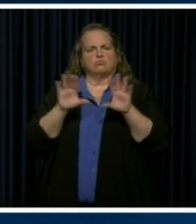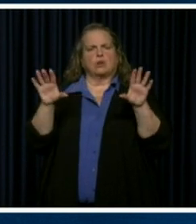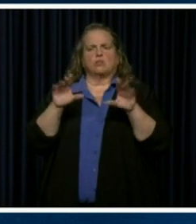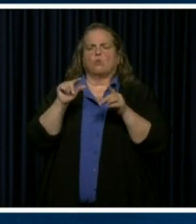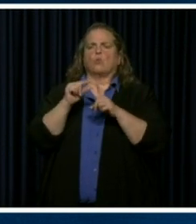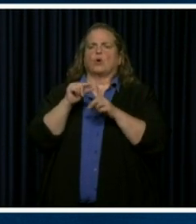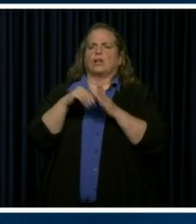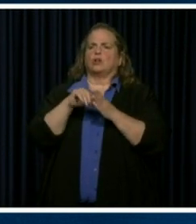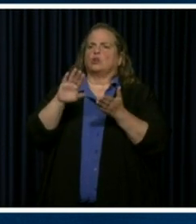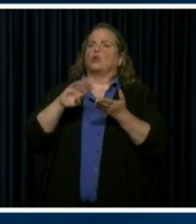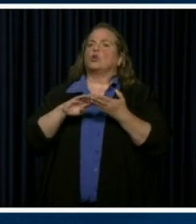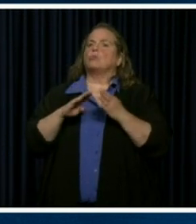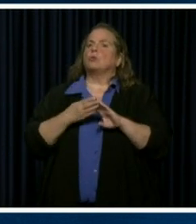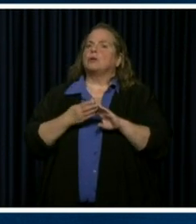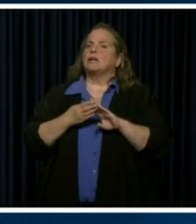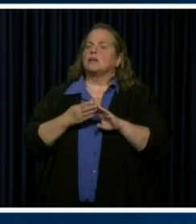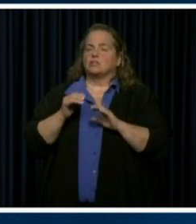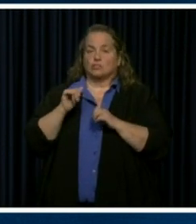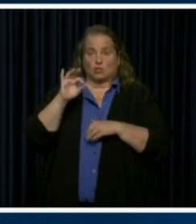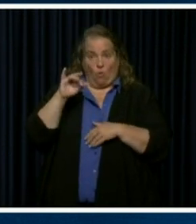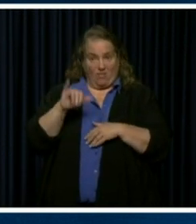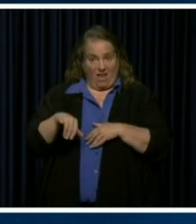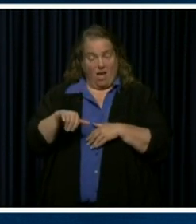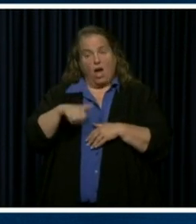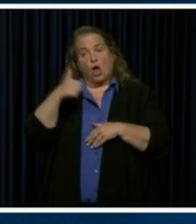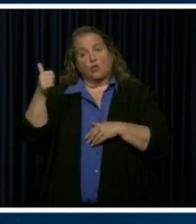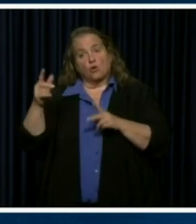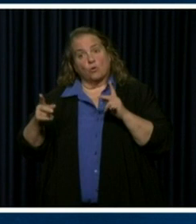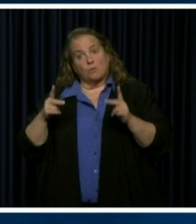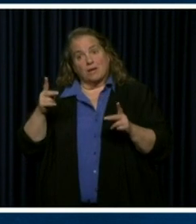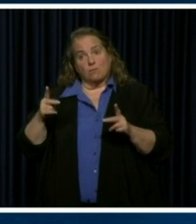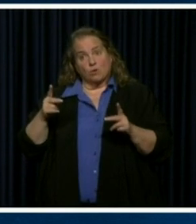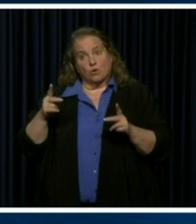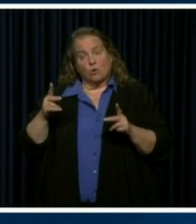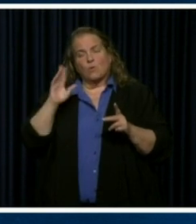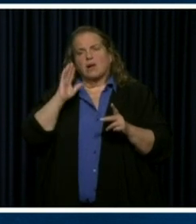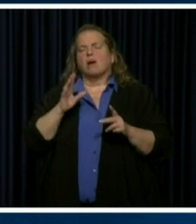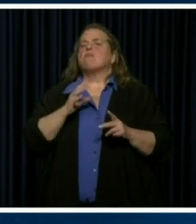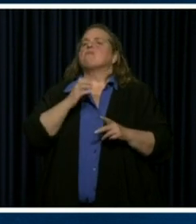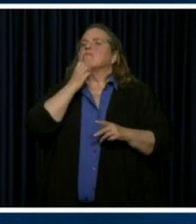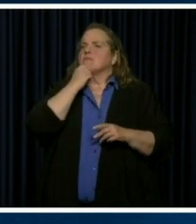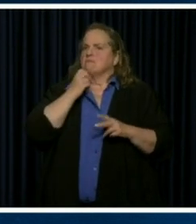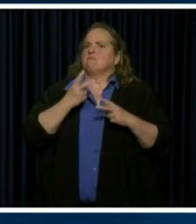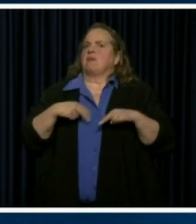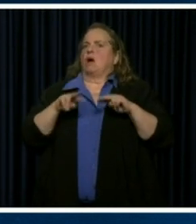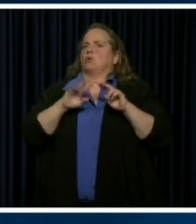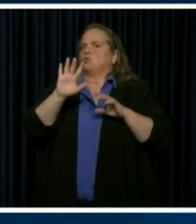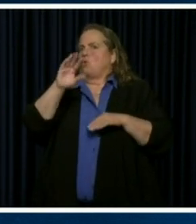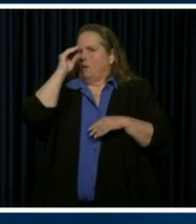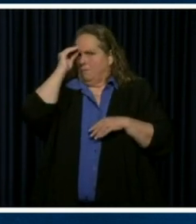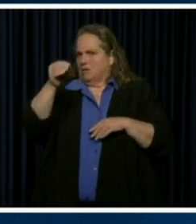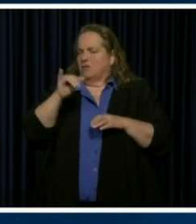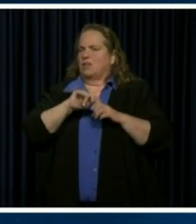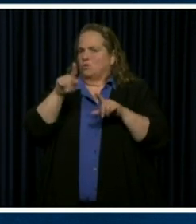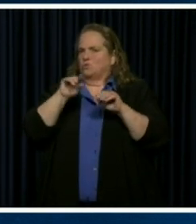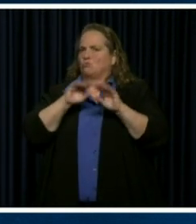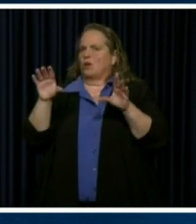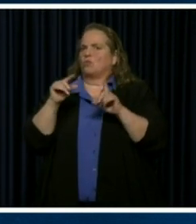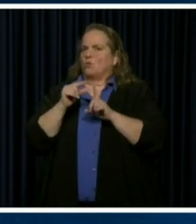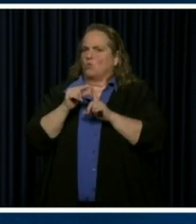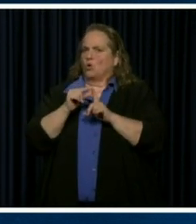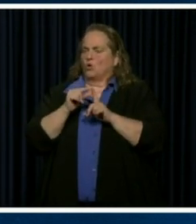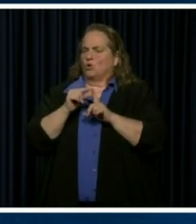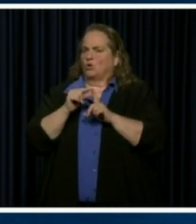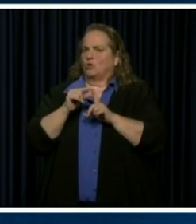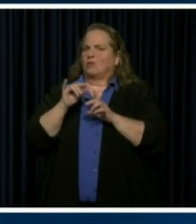word so that other folks that would value your opinion, that you spread the word that this is a